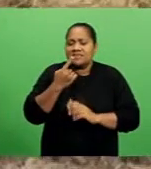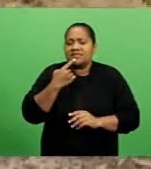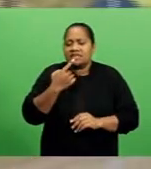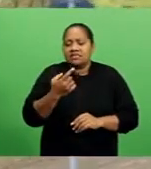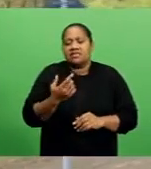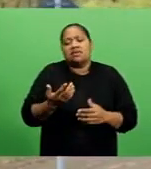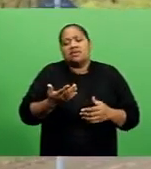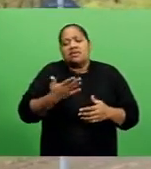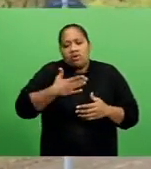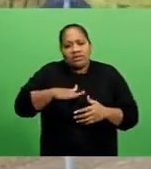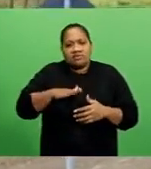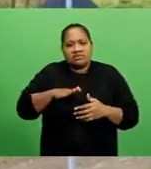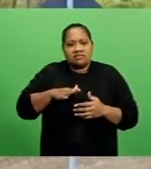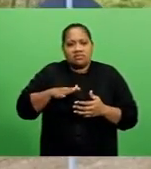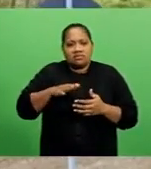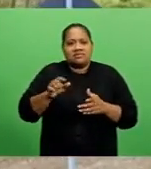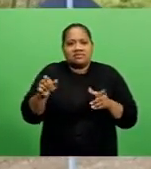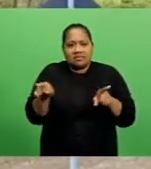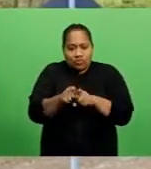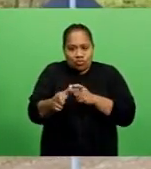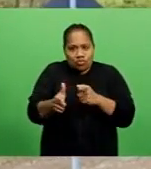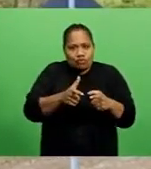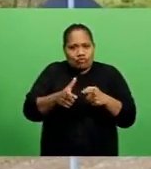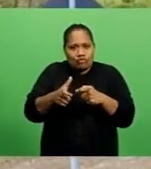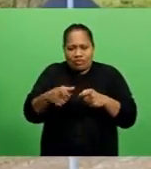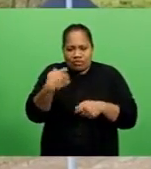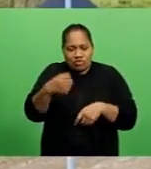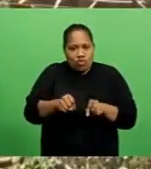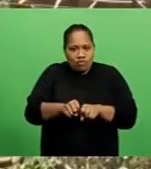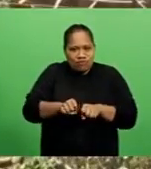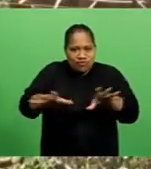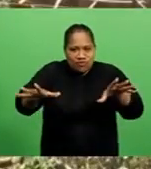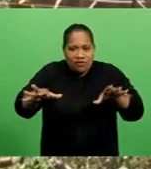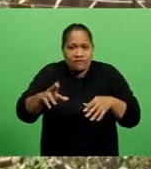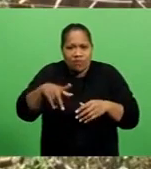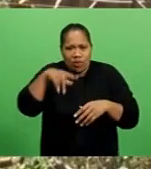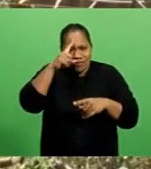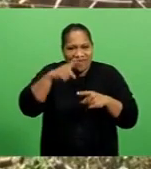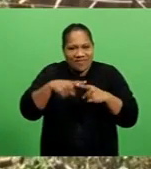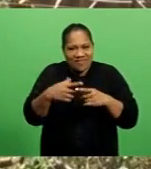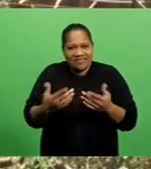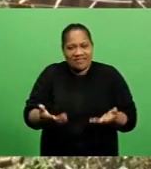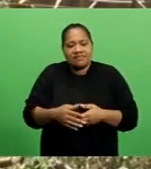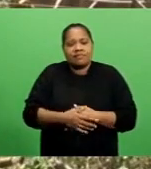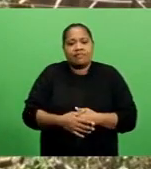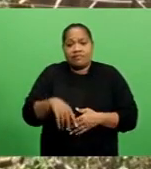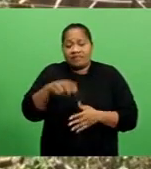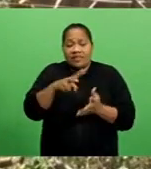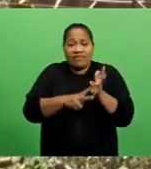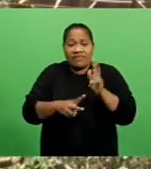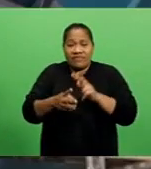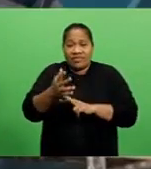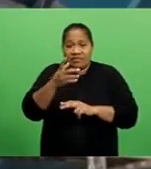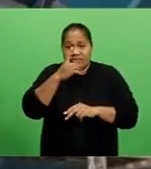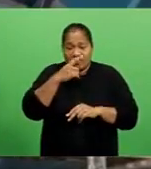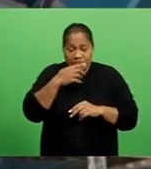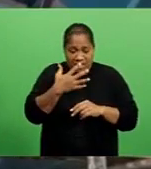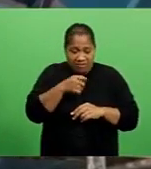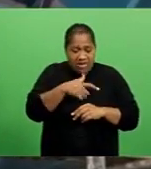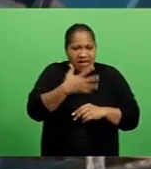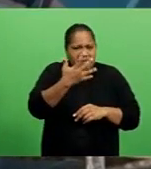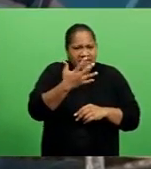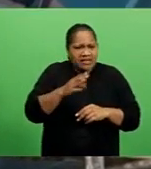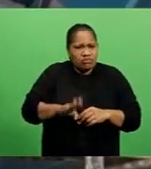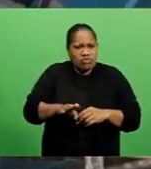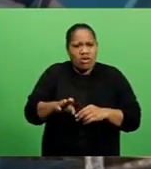no outbreak status, and this will take a lot of work. 8 villages and settlements in Bua, 15 in Maduata and 15